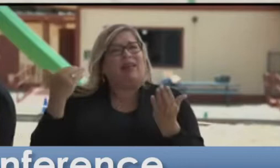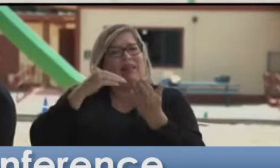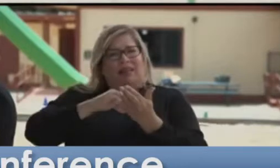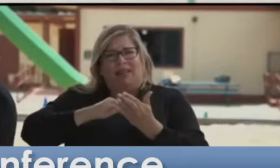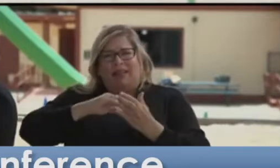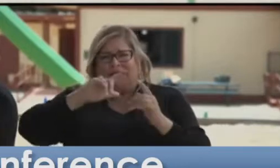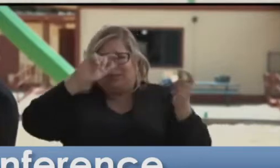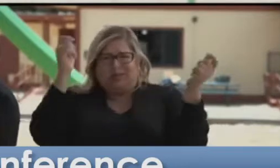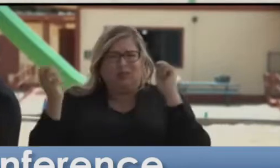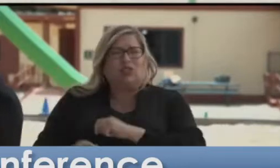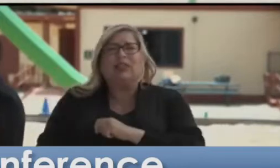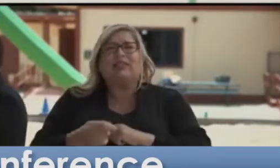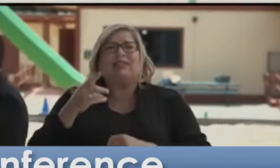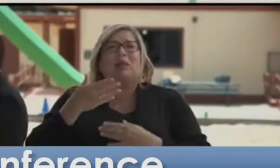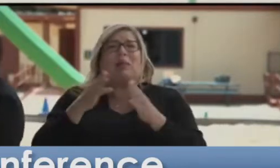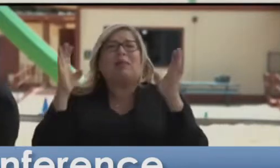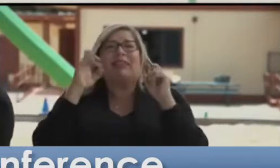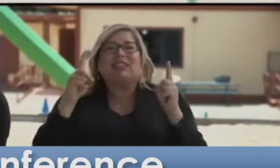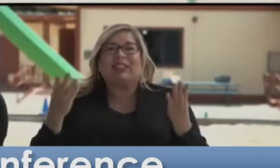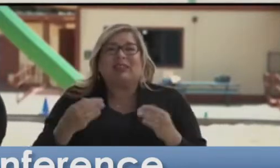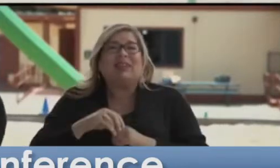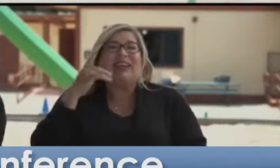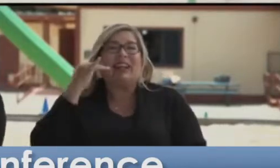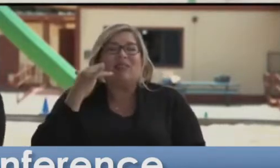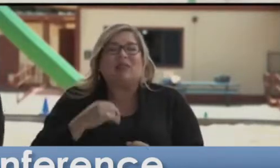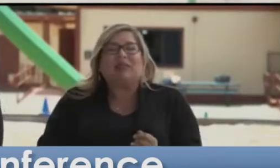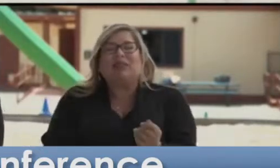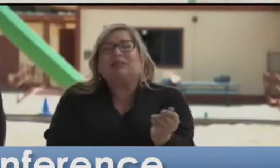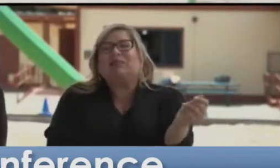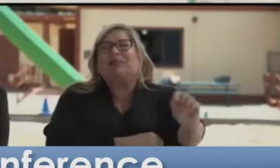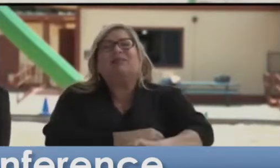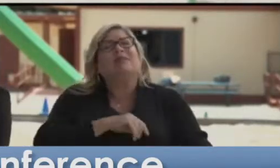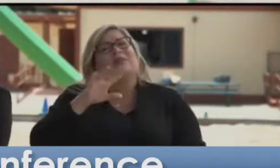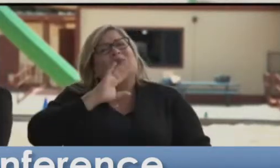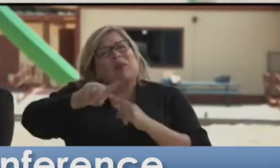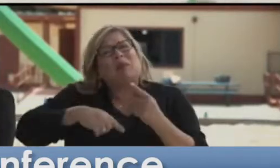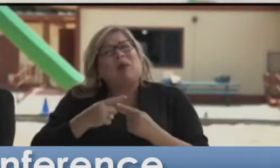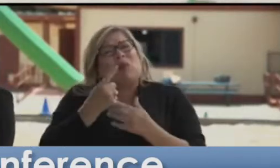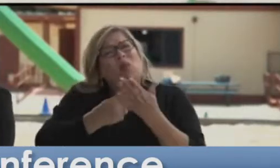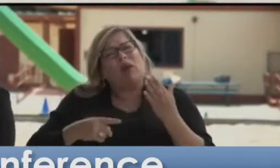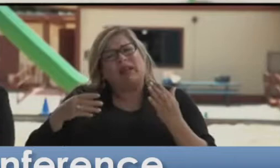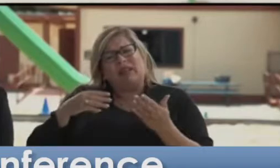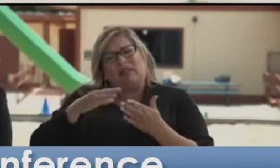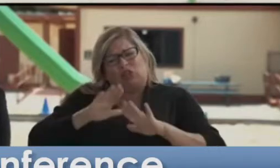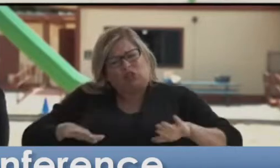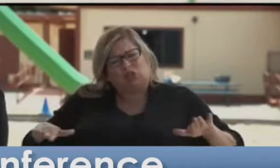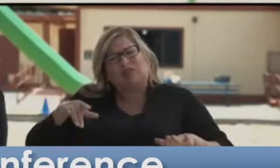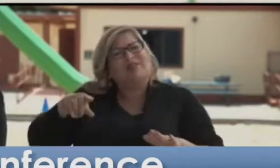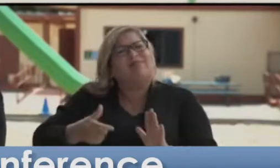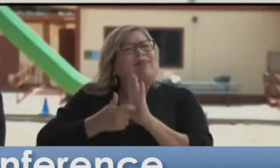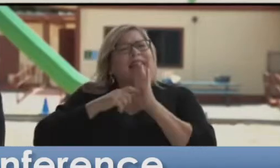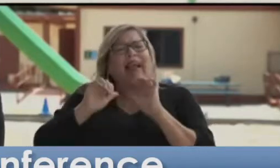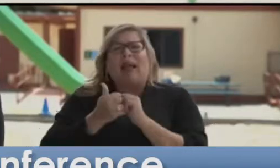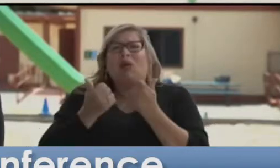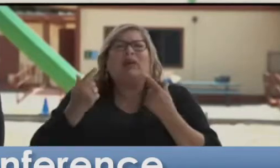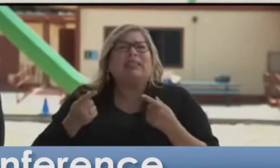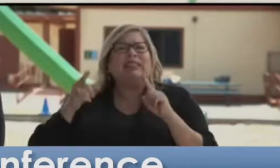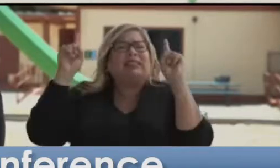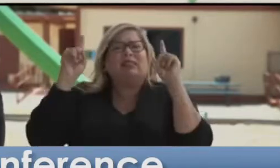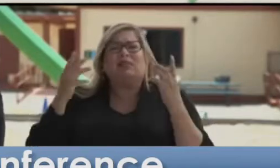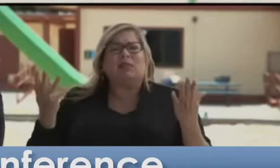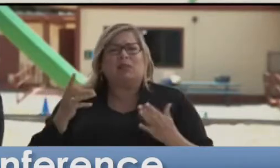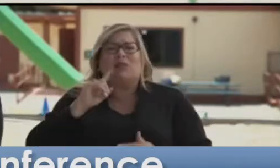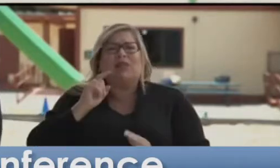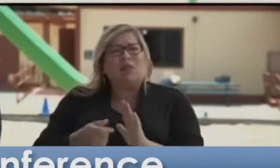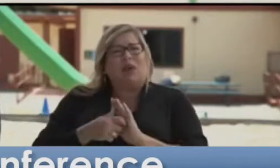education system in this state. If you think about what children need to progress in their learning and in their achievement, there are three major